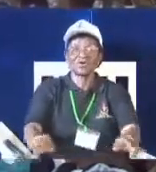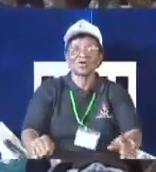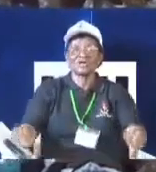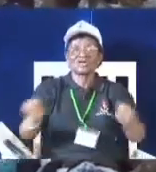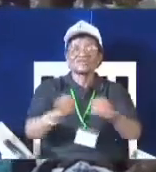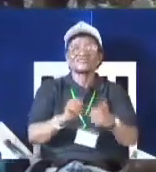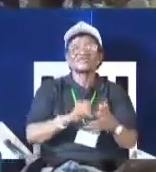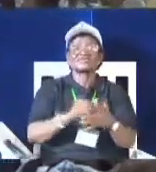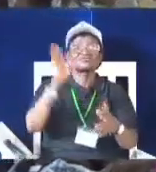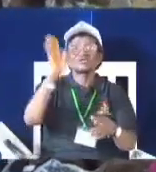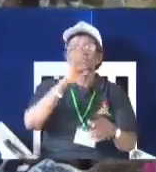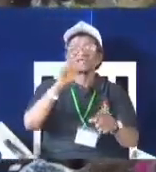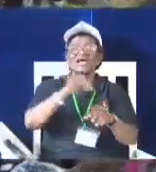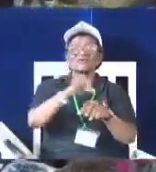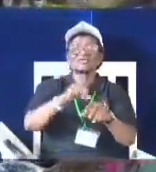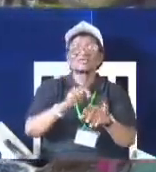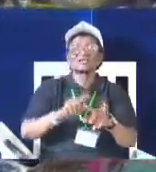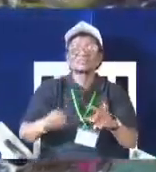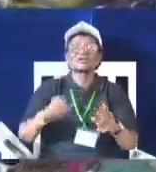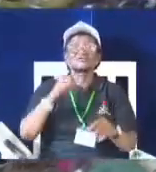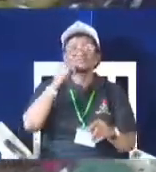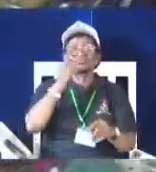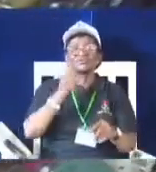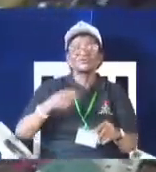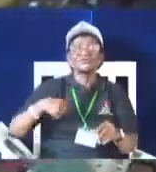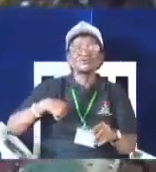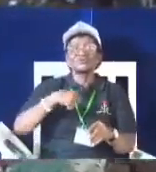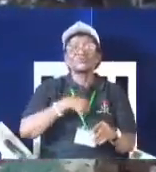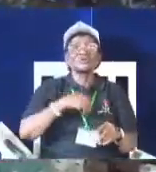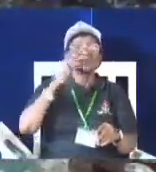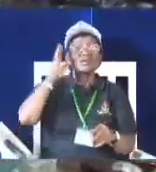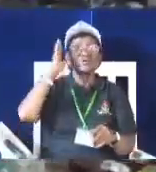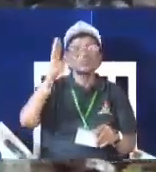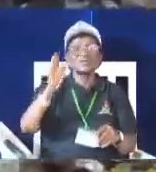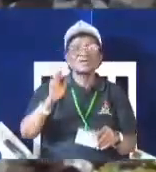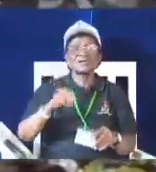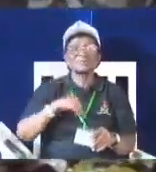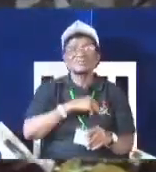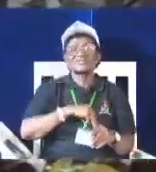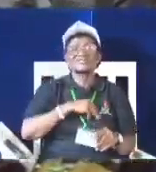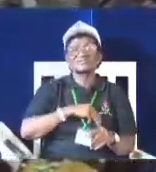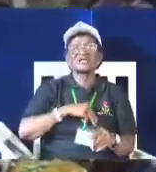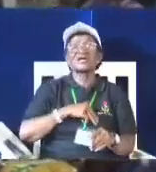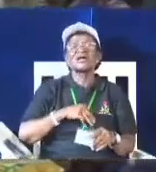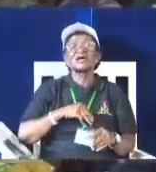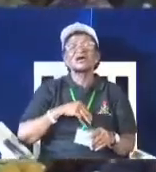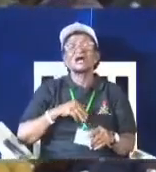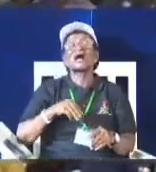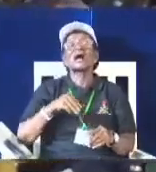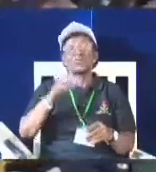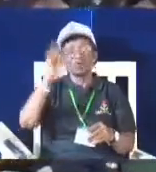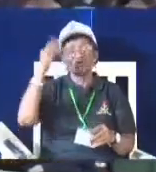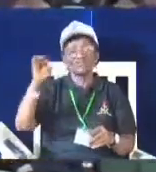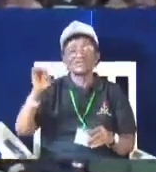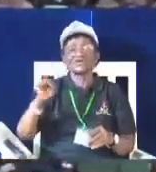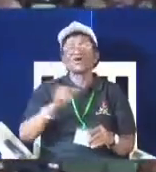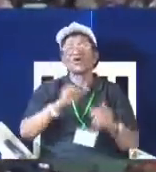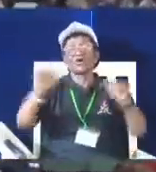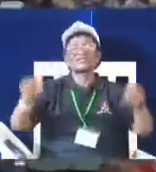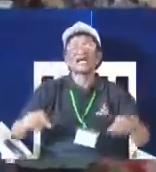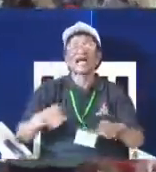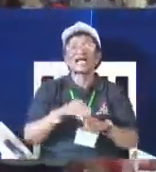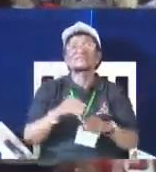But tomorrow, we'll be ministering from the altar at the new auditorium.